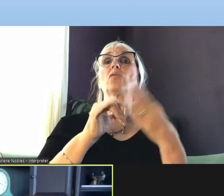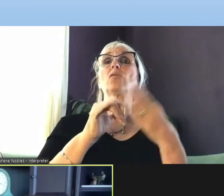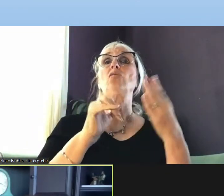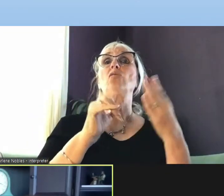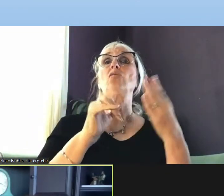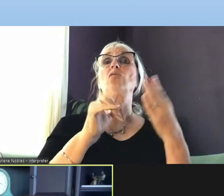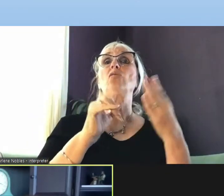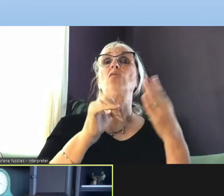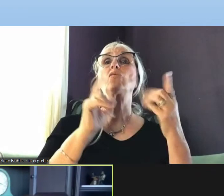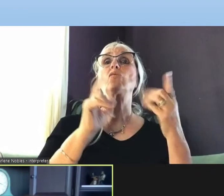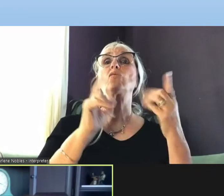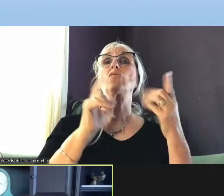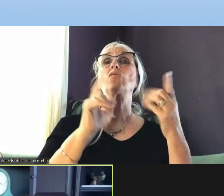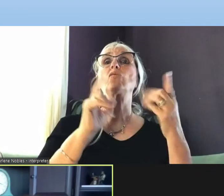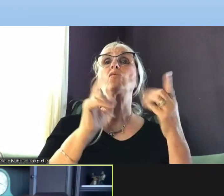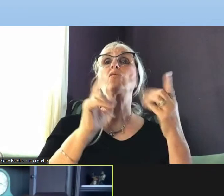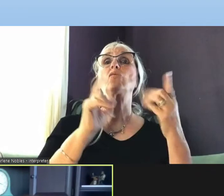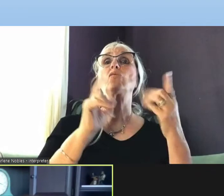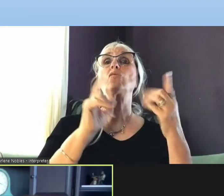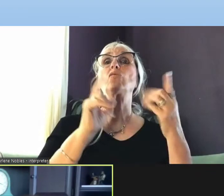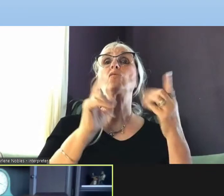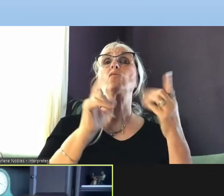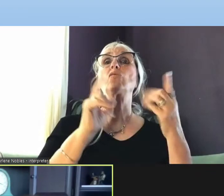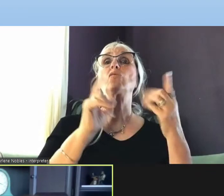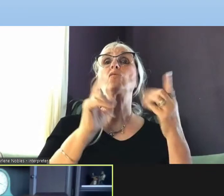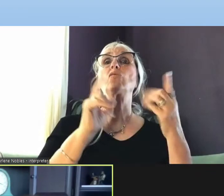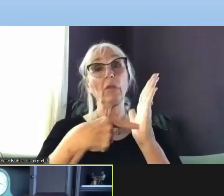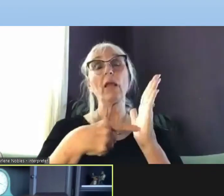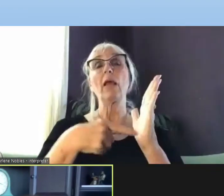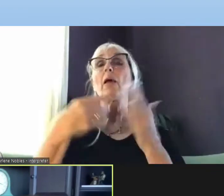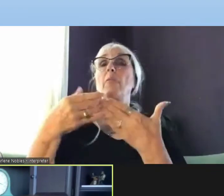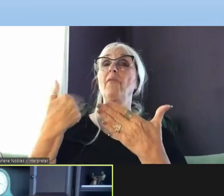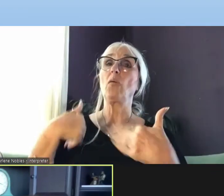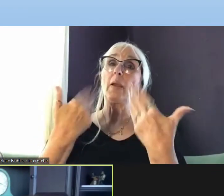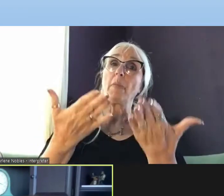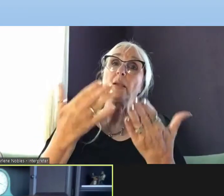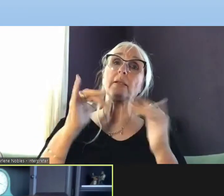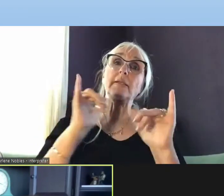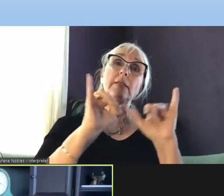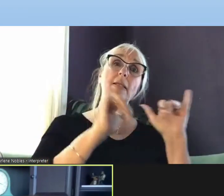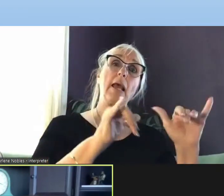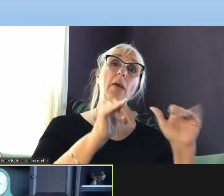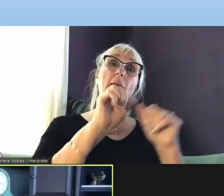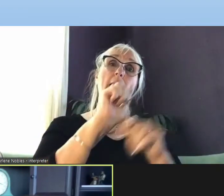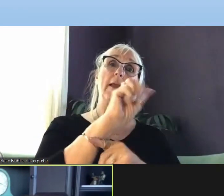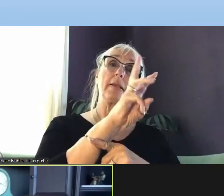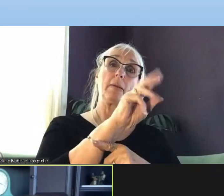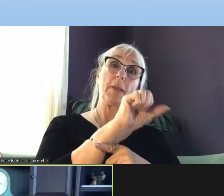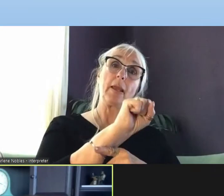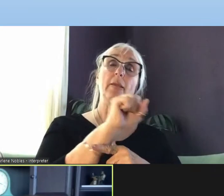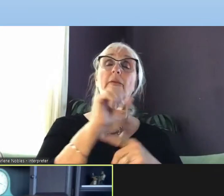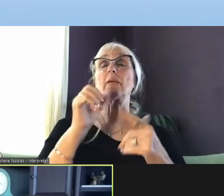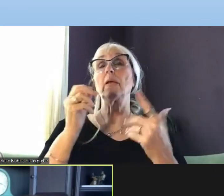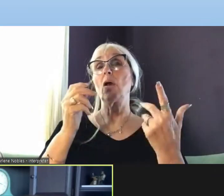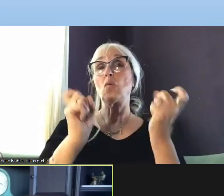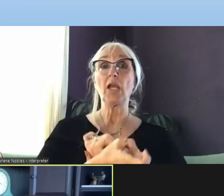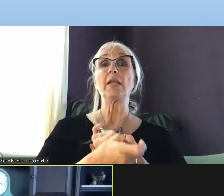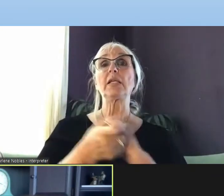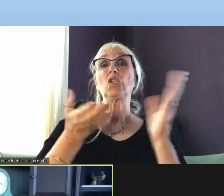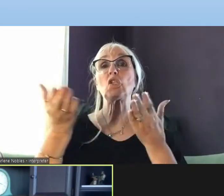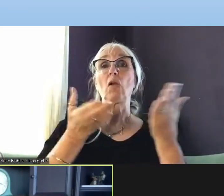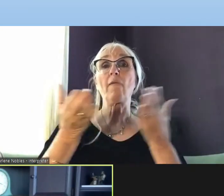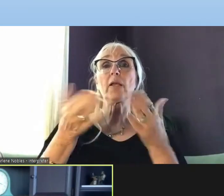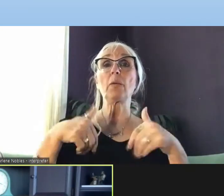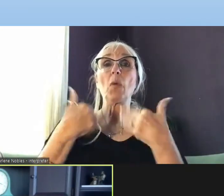whether we determine, we recommend staying with AWS or changing service providers,